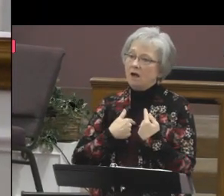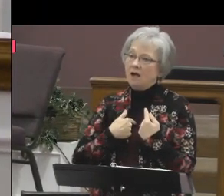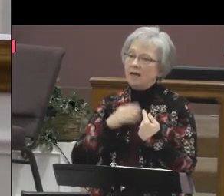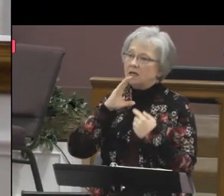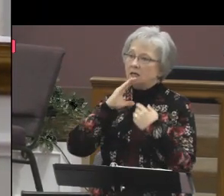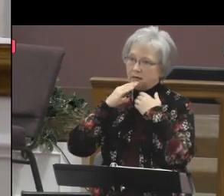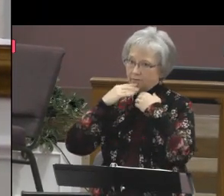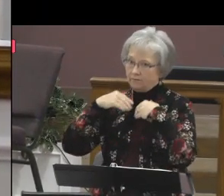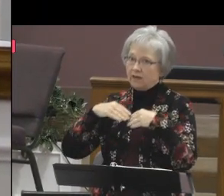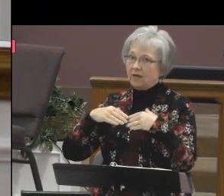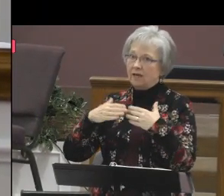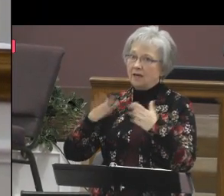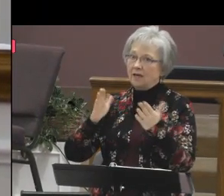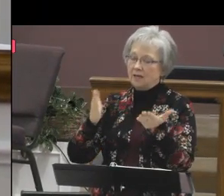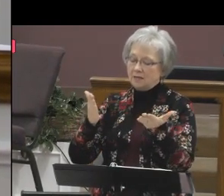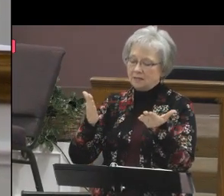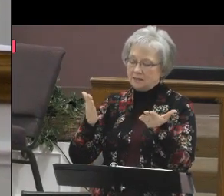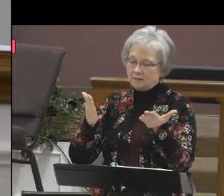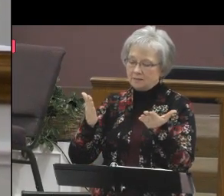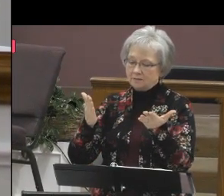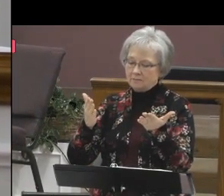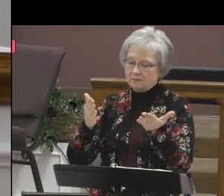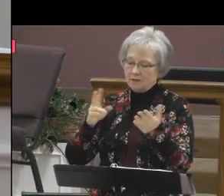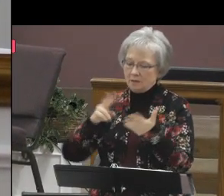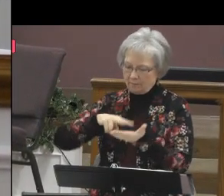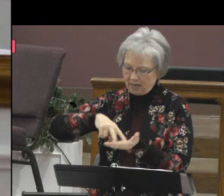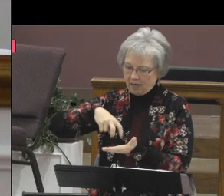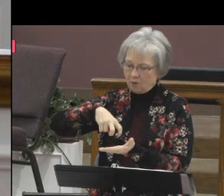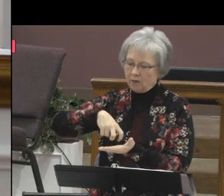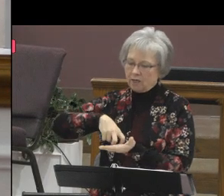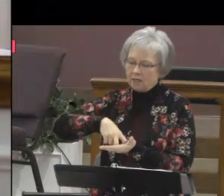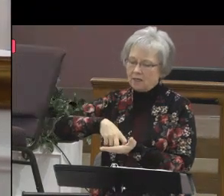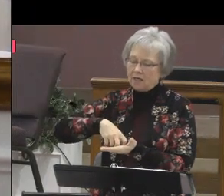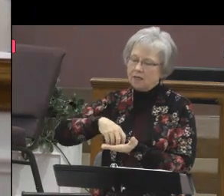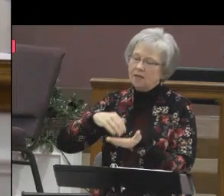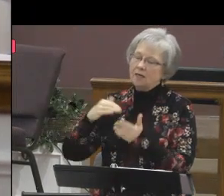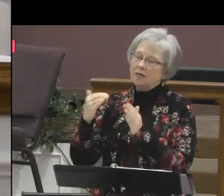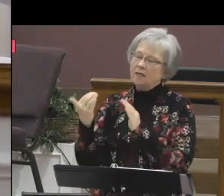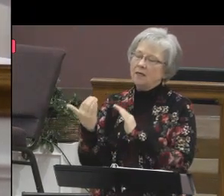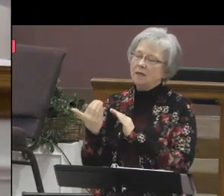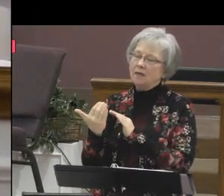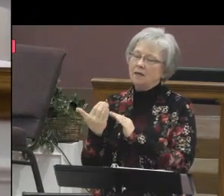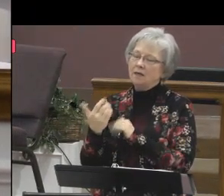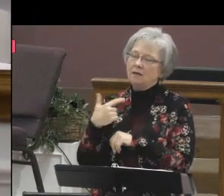come, I confess, bowing here,